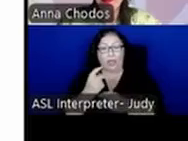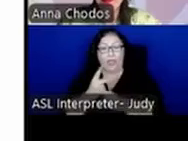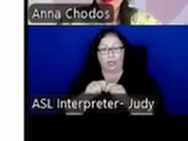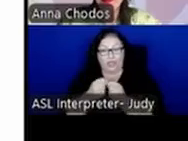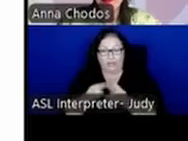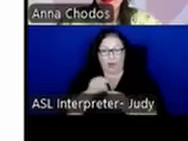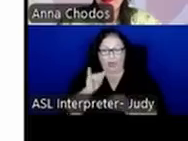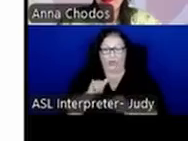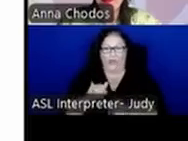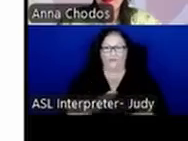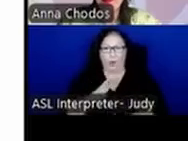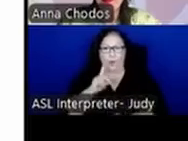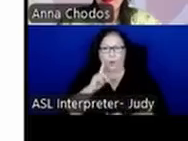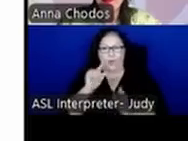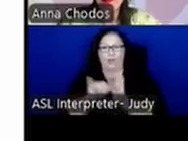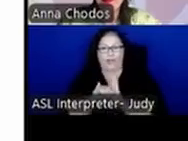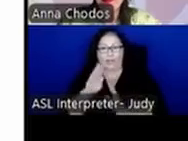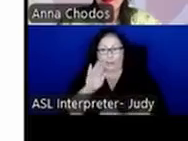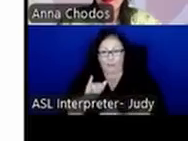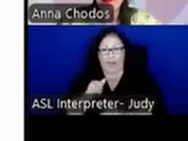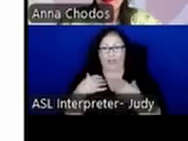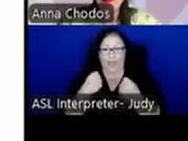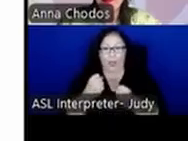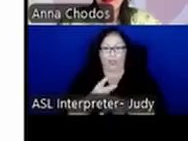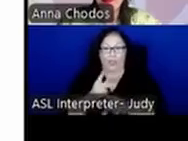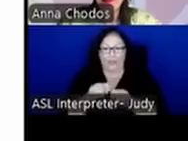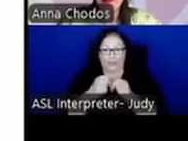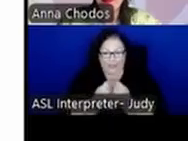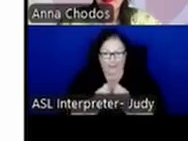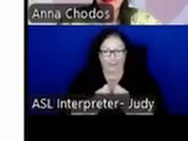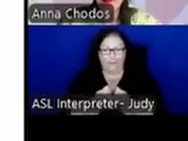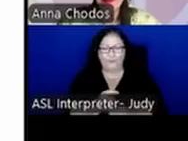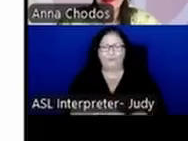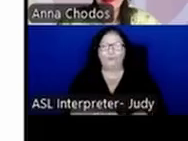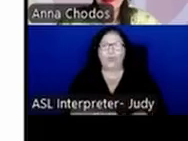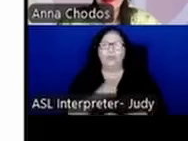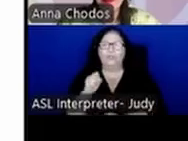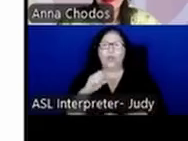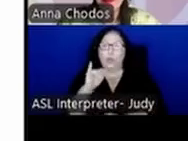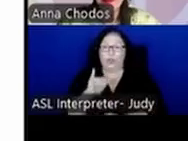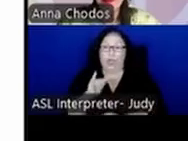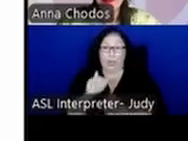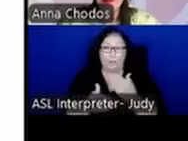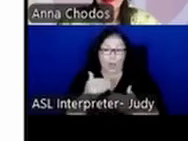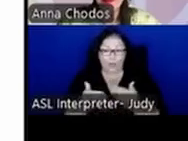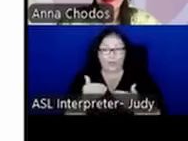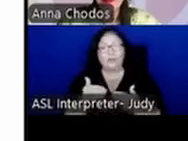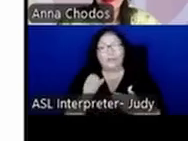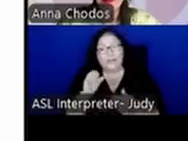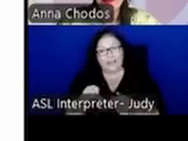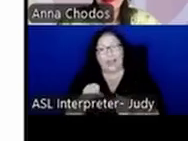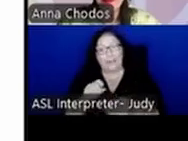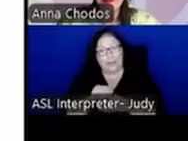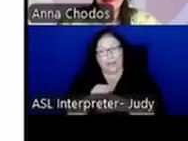identification by the healthcare team. And so that process, though, can be influenced by the ability